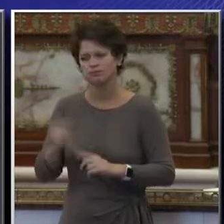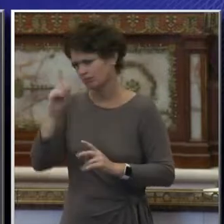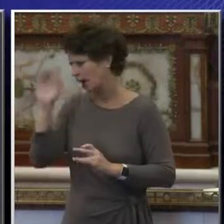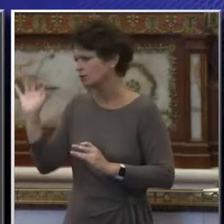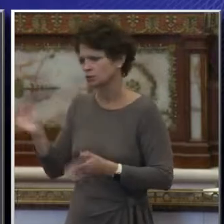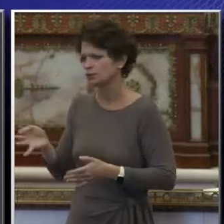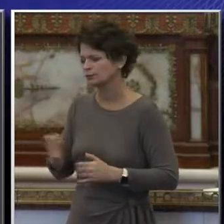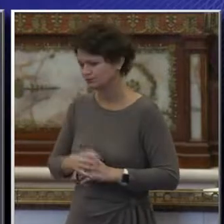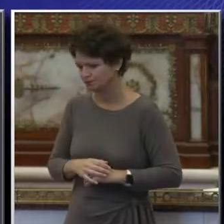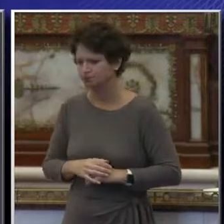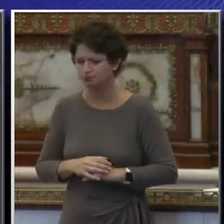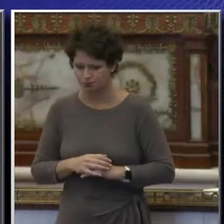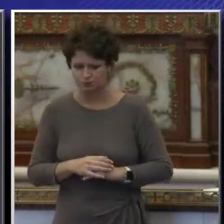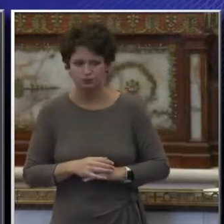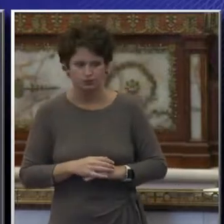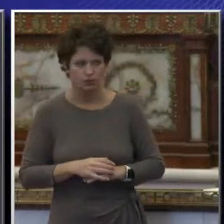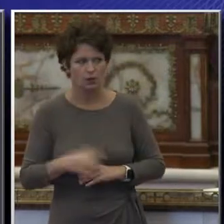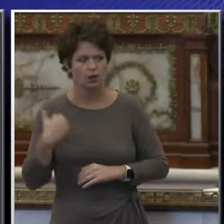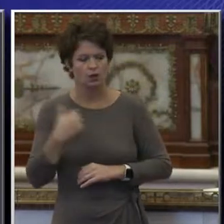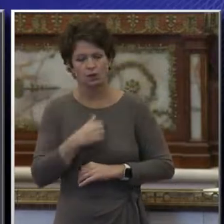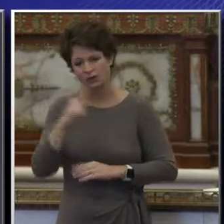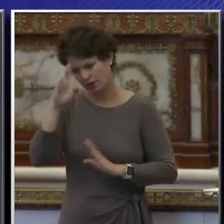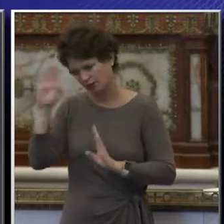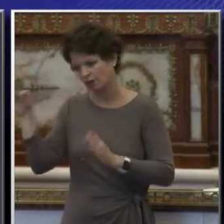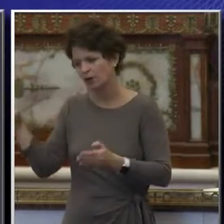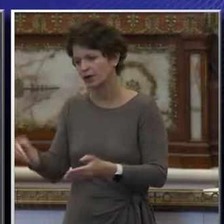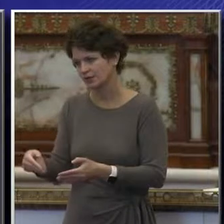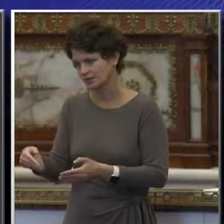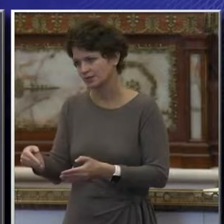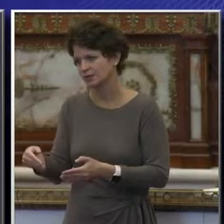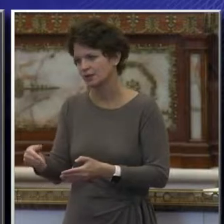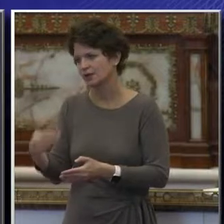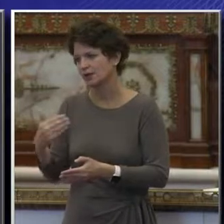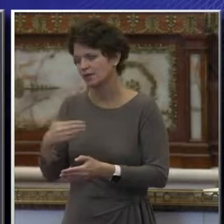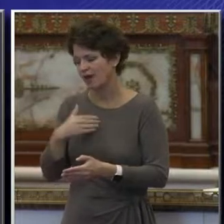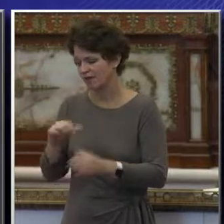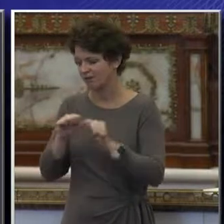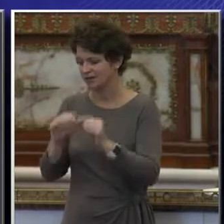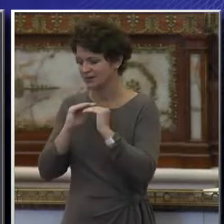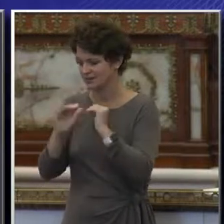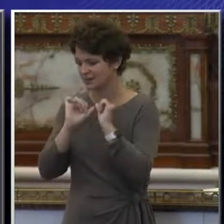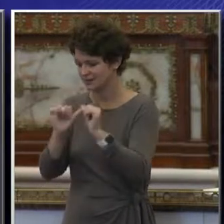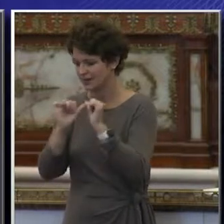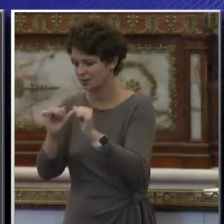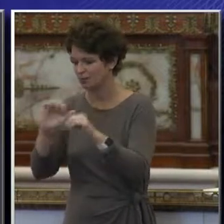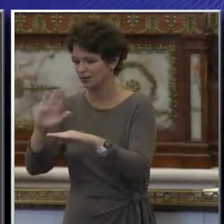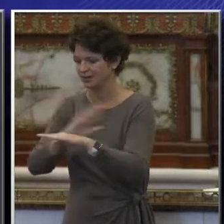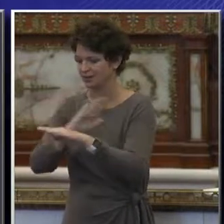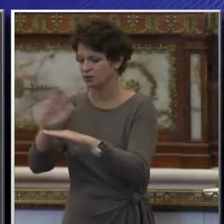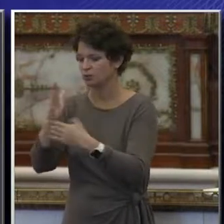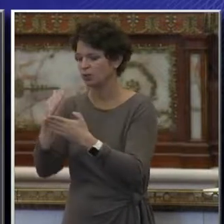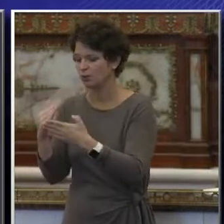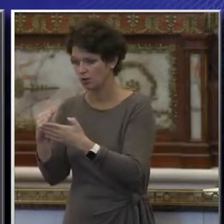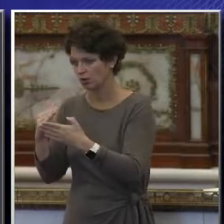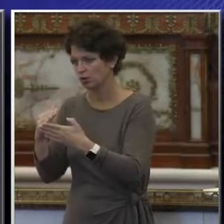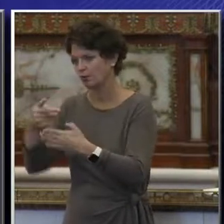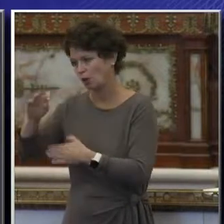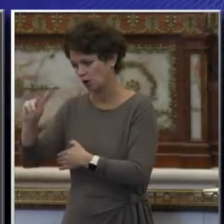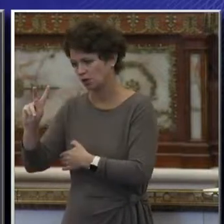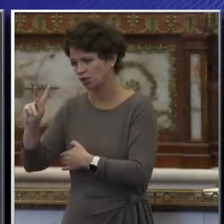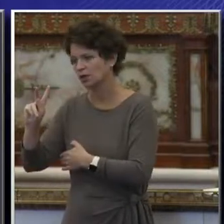Absolutely. We are very focused on having a sustainable industrial park at the end of the day.